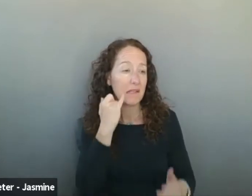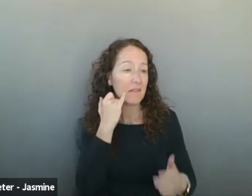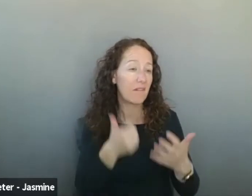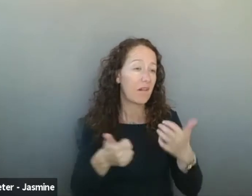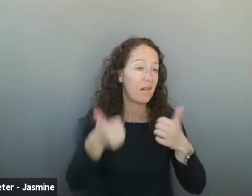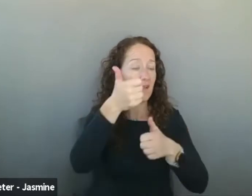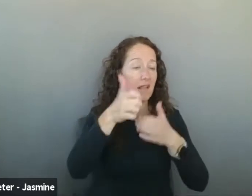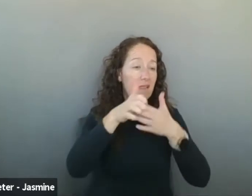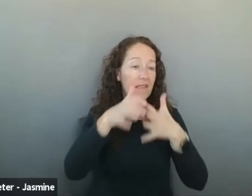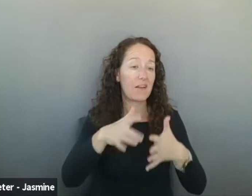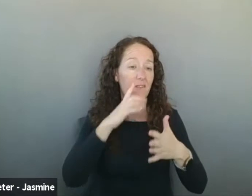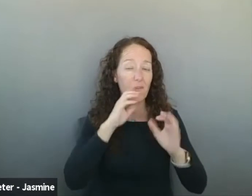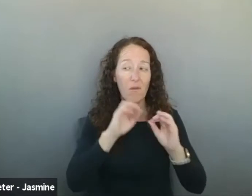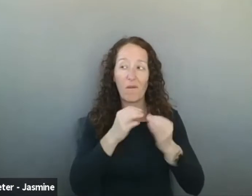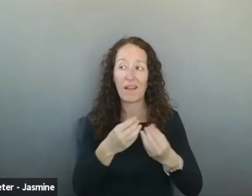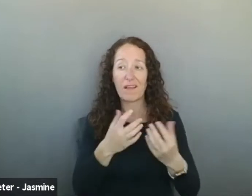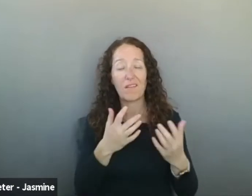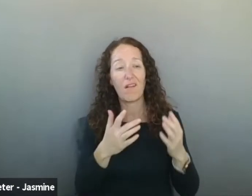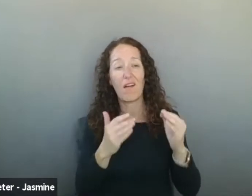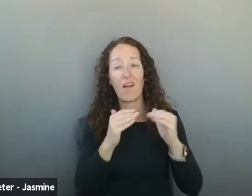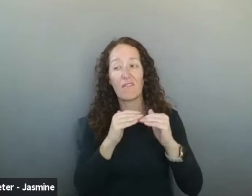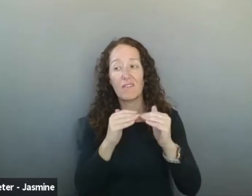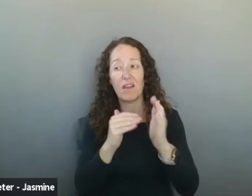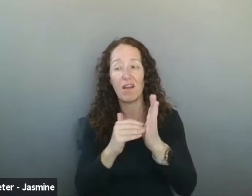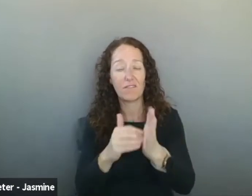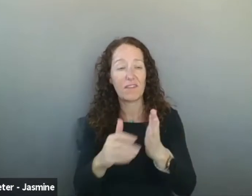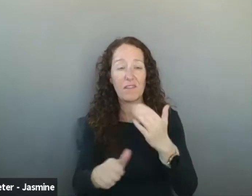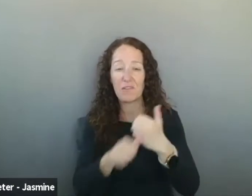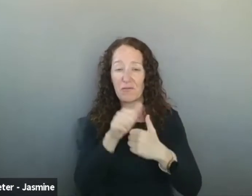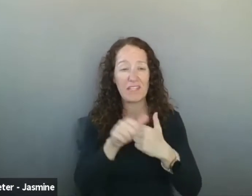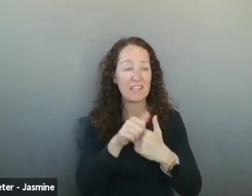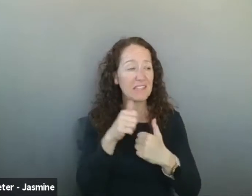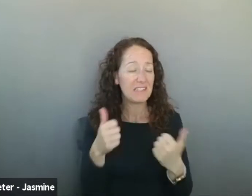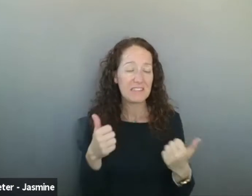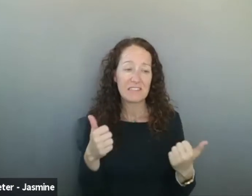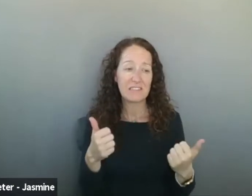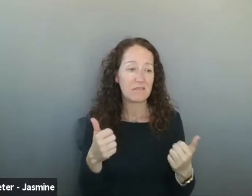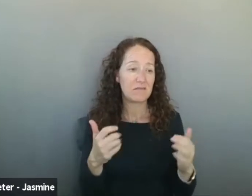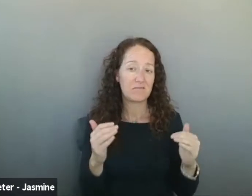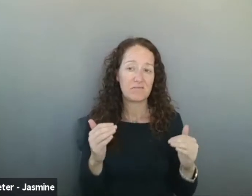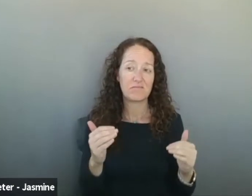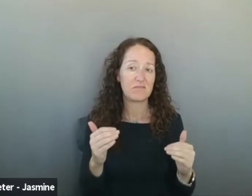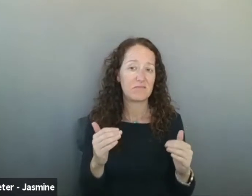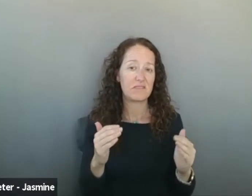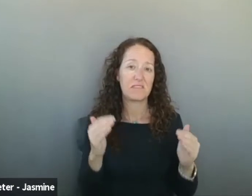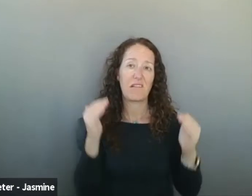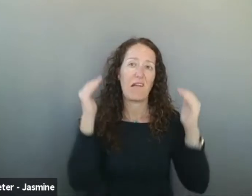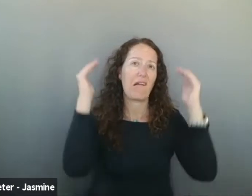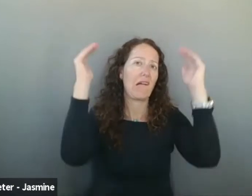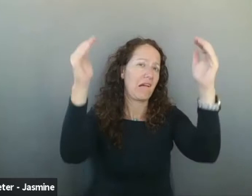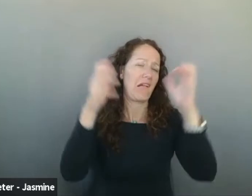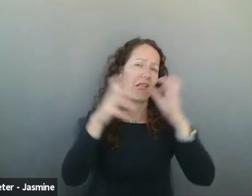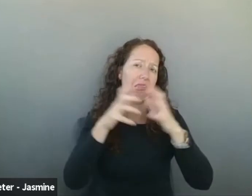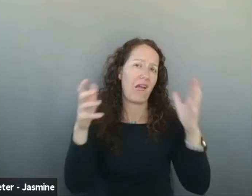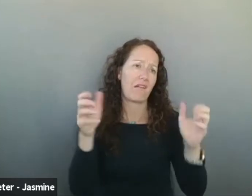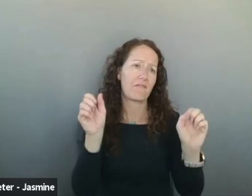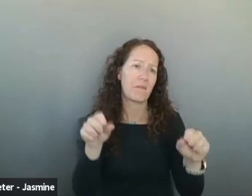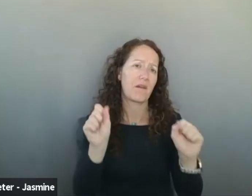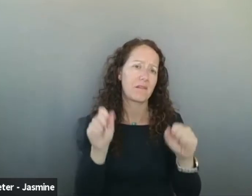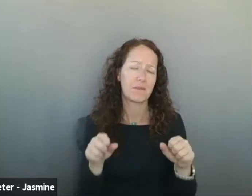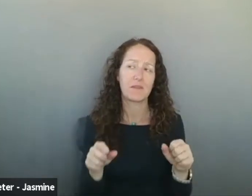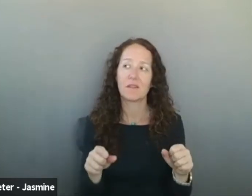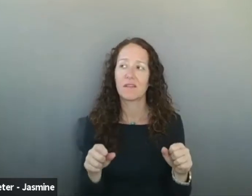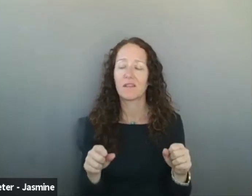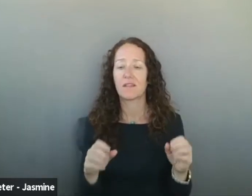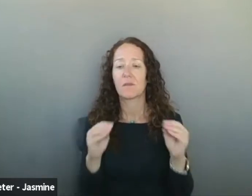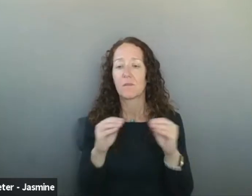consequence perhaps of being a part of that or saying something is so much higher, or potentially so much higher than it